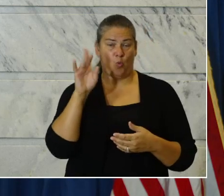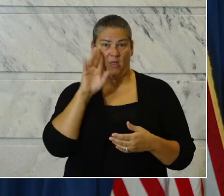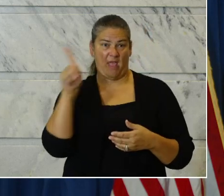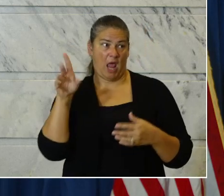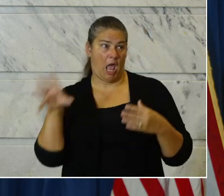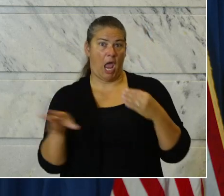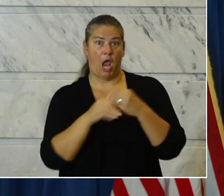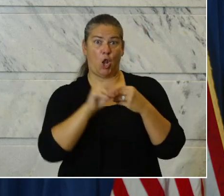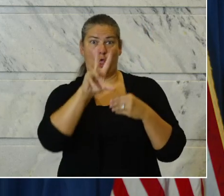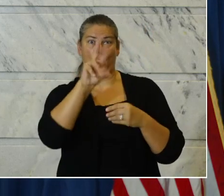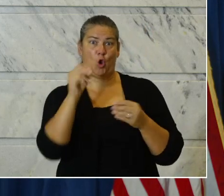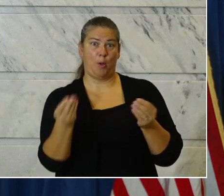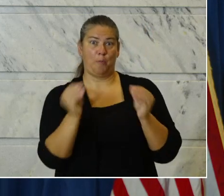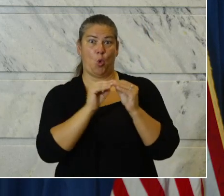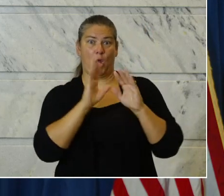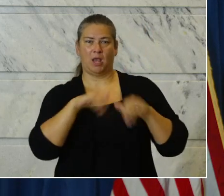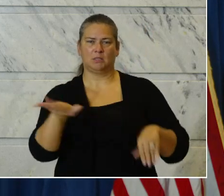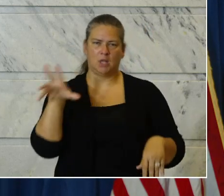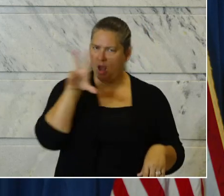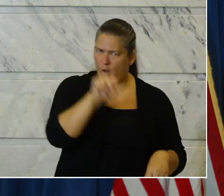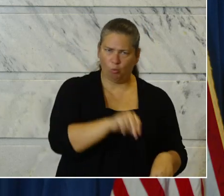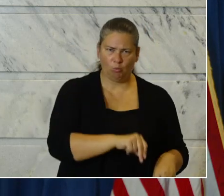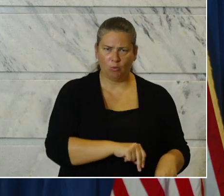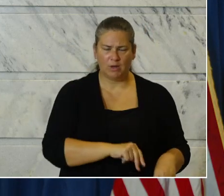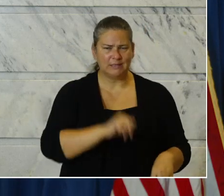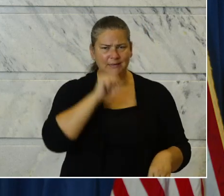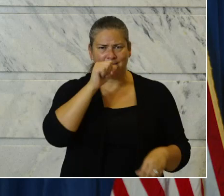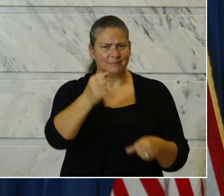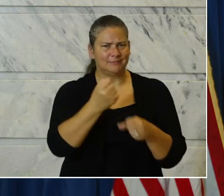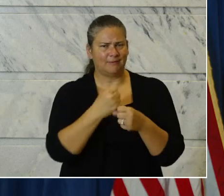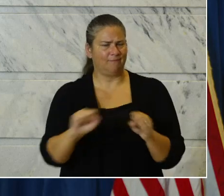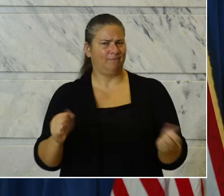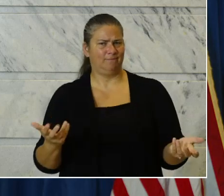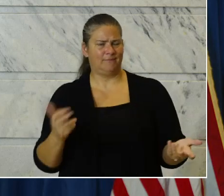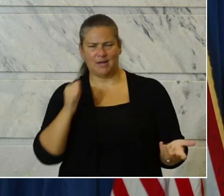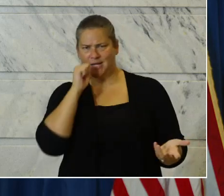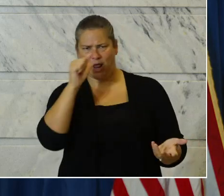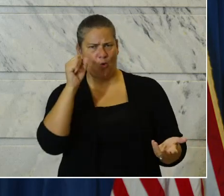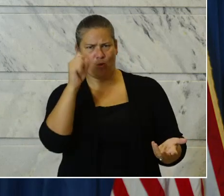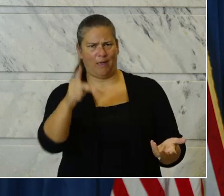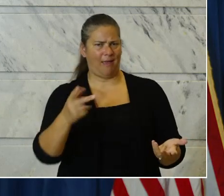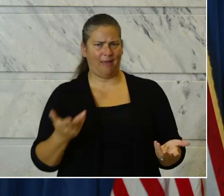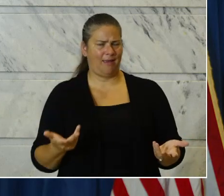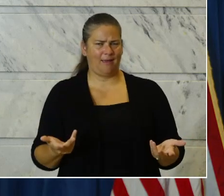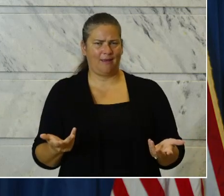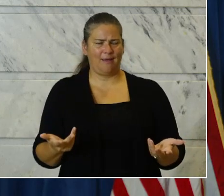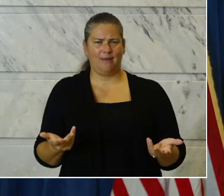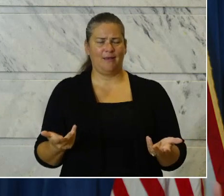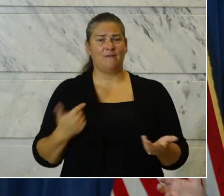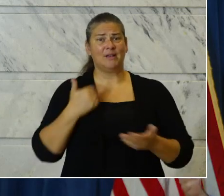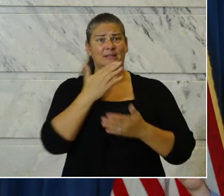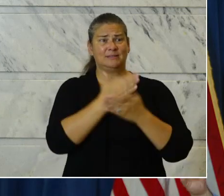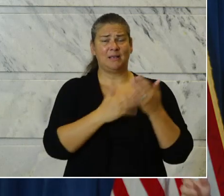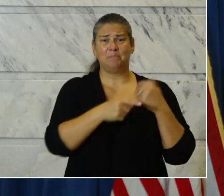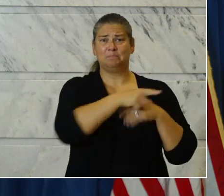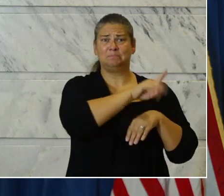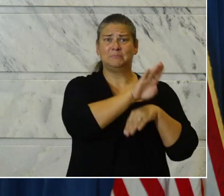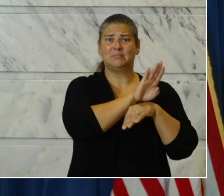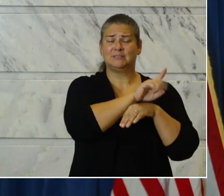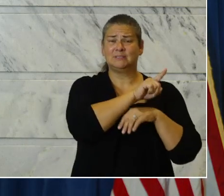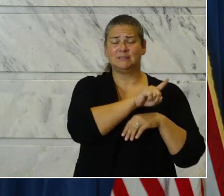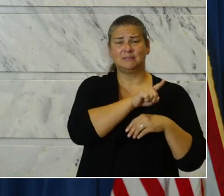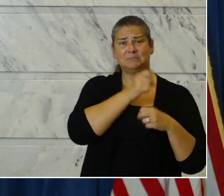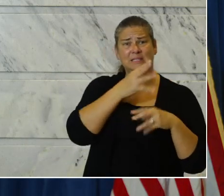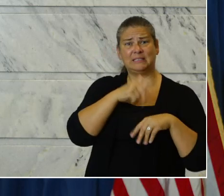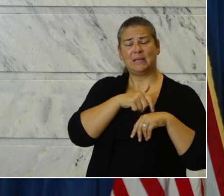No, that is not okay. It is not safe. And while you have some industry representatives who are